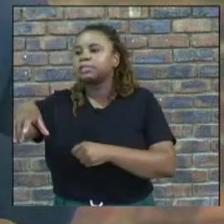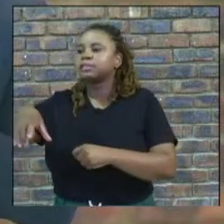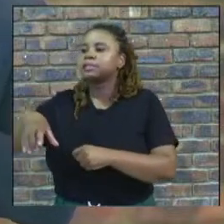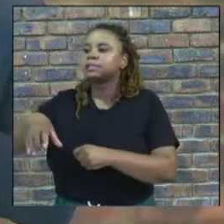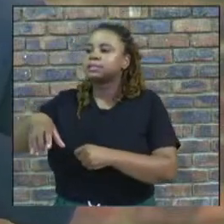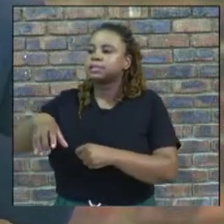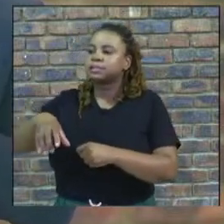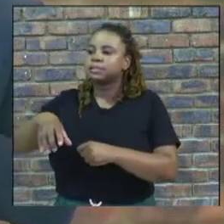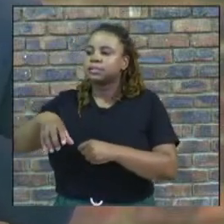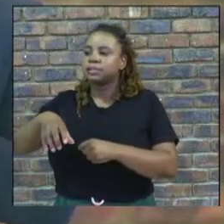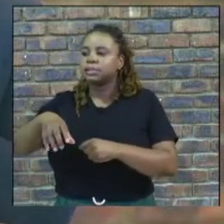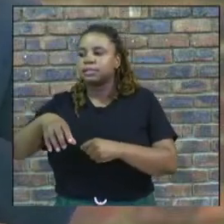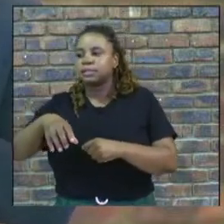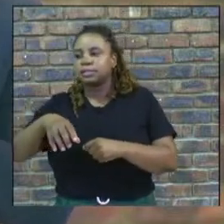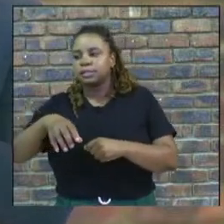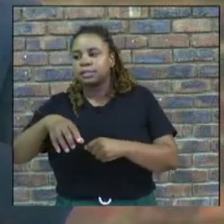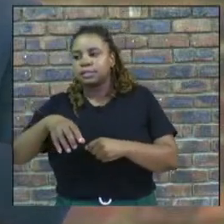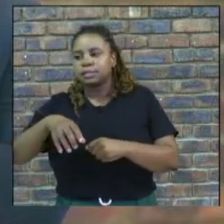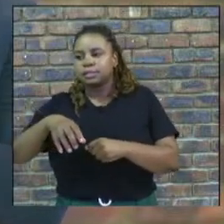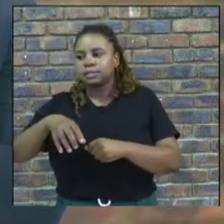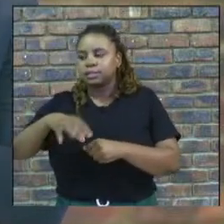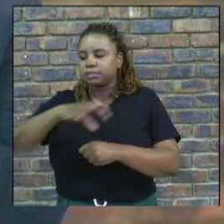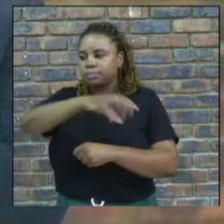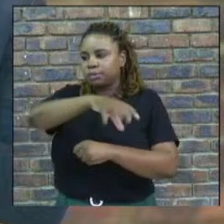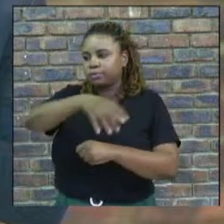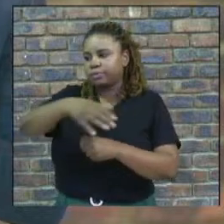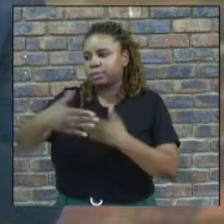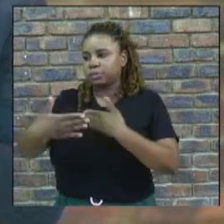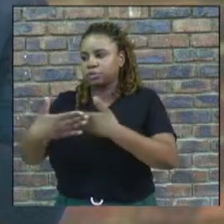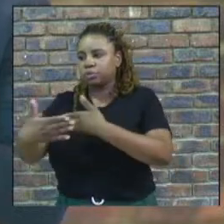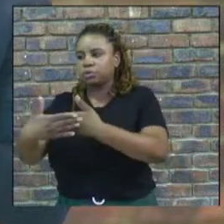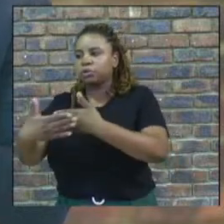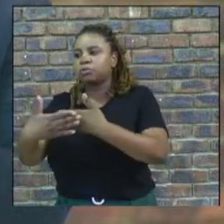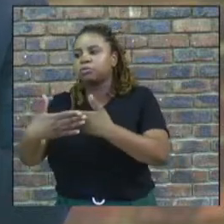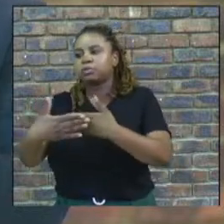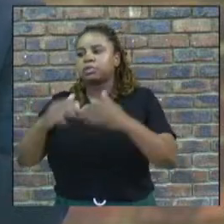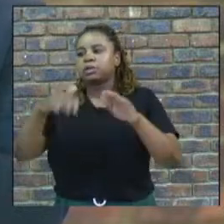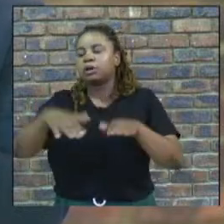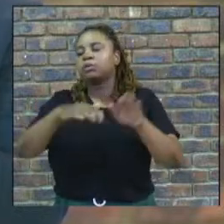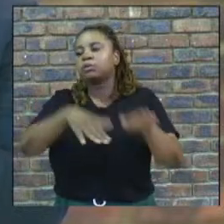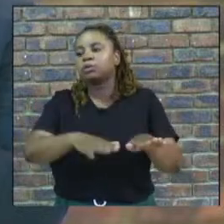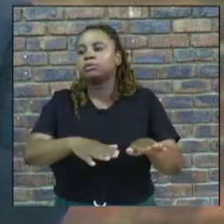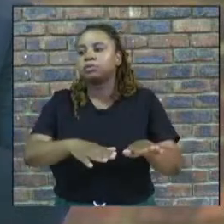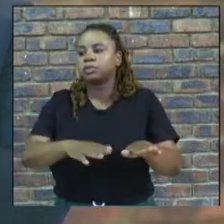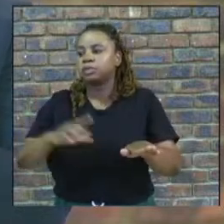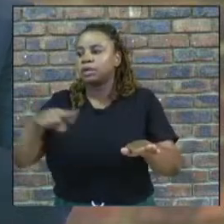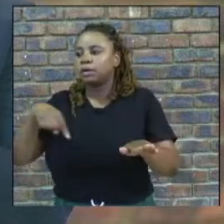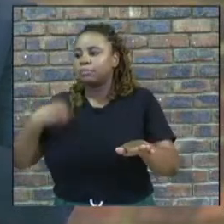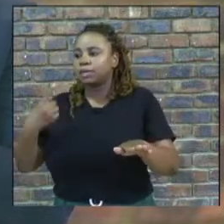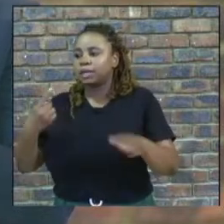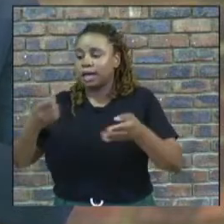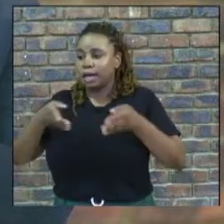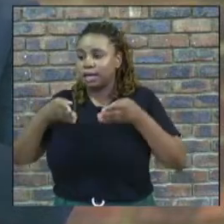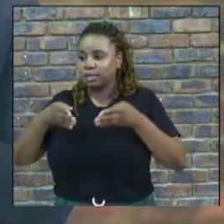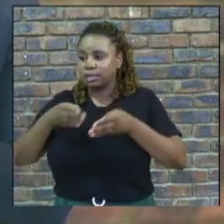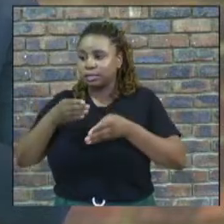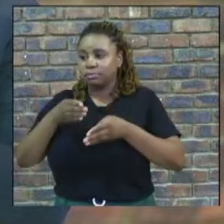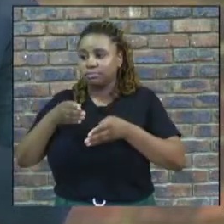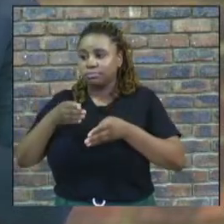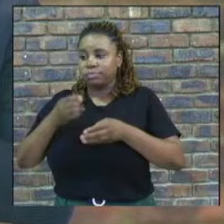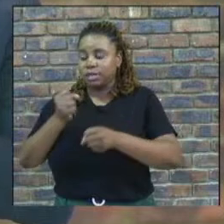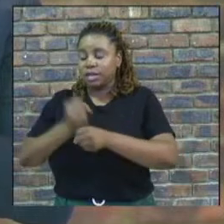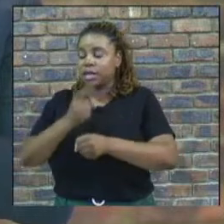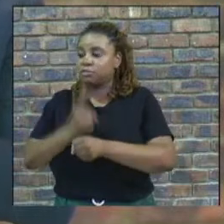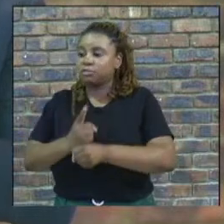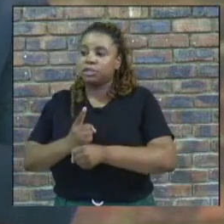Again, the province leng gaufi le mawatle and all of that. So as Gauteng re lebelela this mlaoka in two